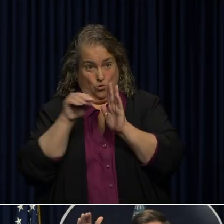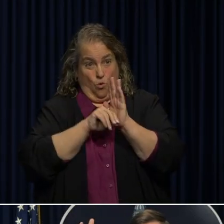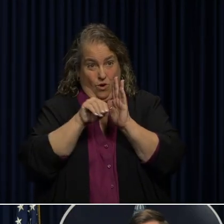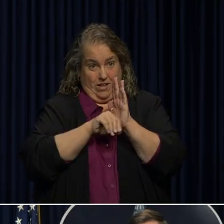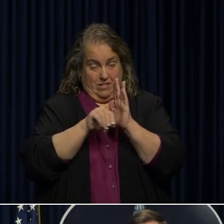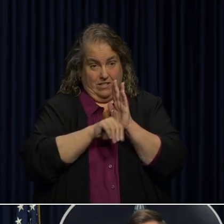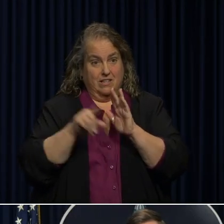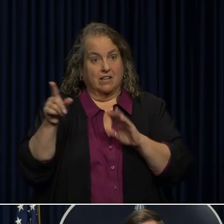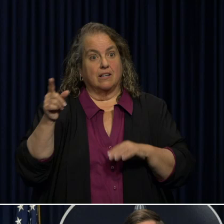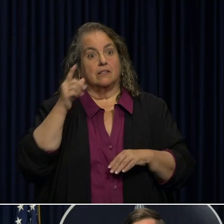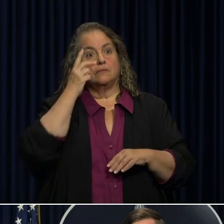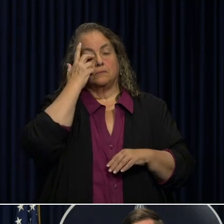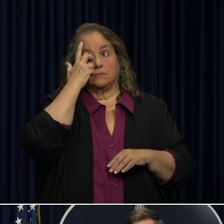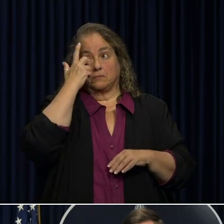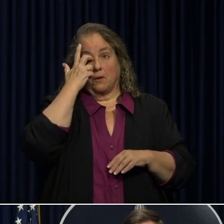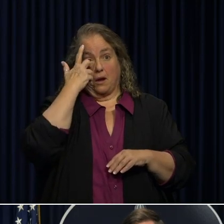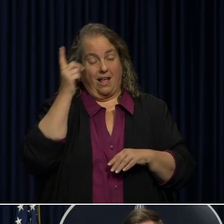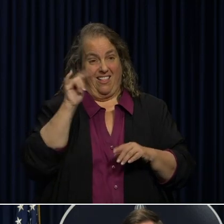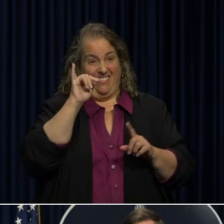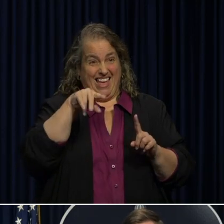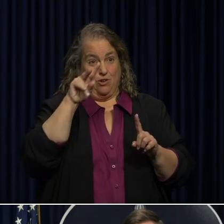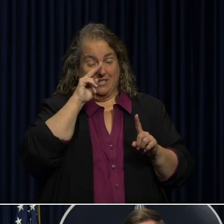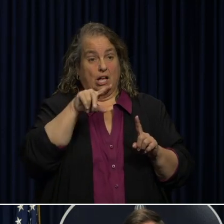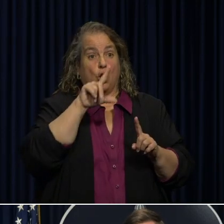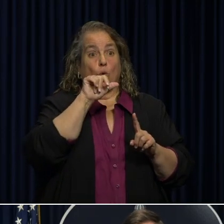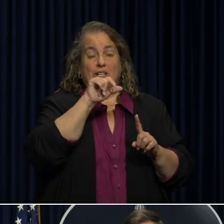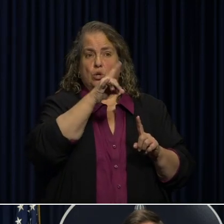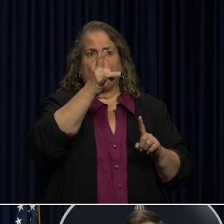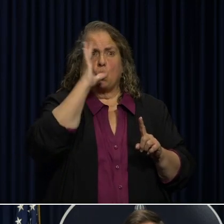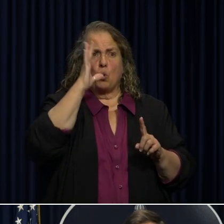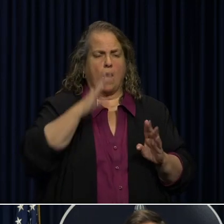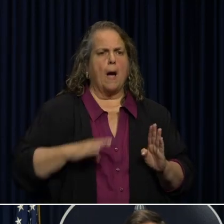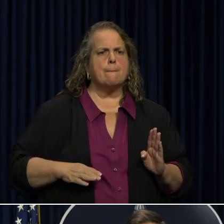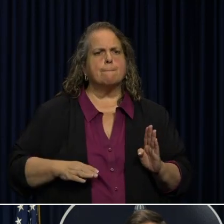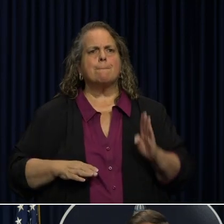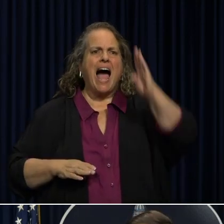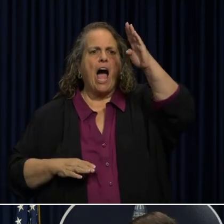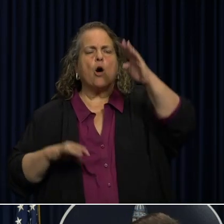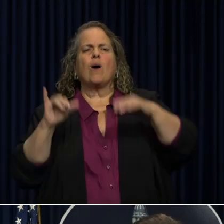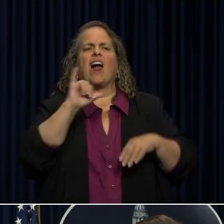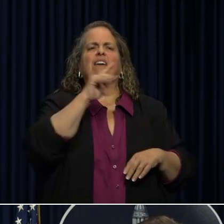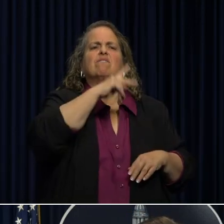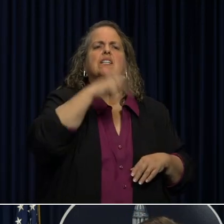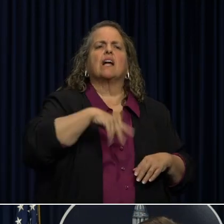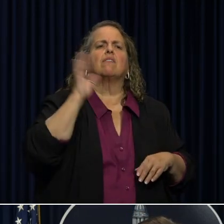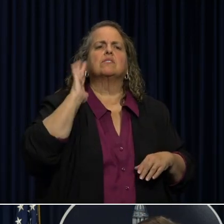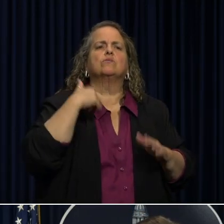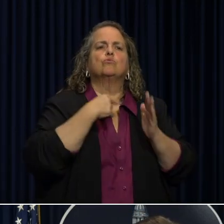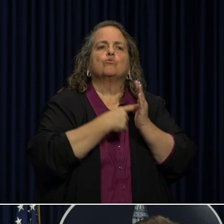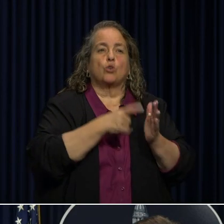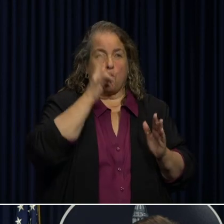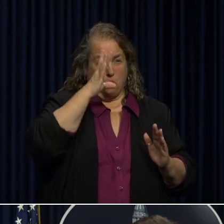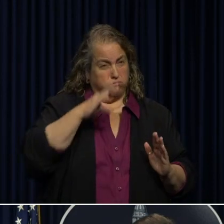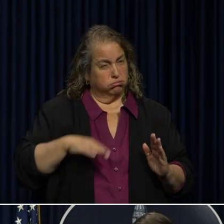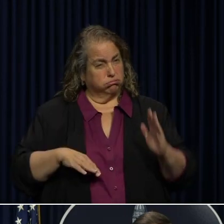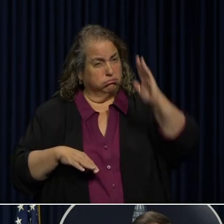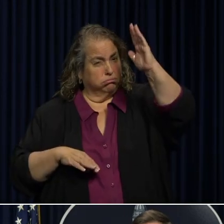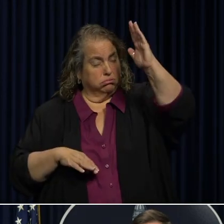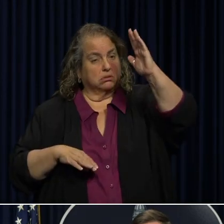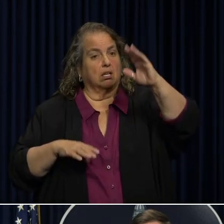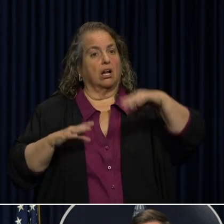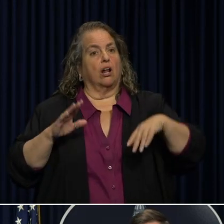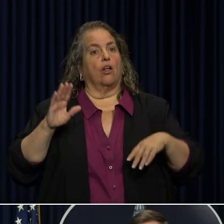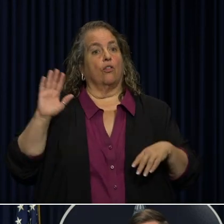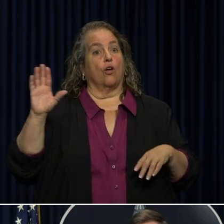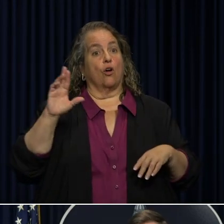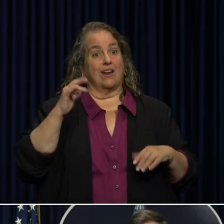especially in New Orleans, that Philadelphia peak. They got hit really hard. And what you're seeing, at least there, is a little bit of their